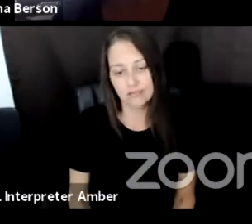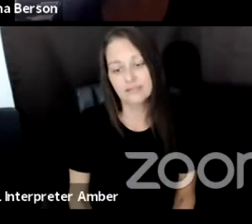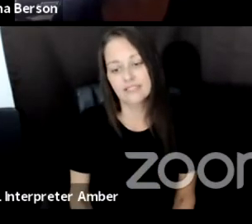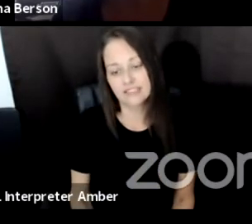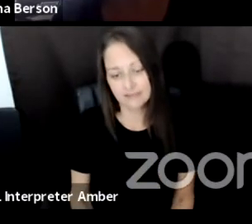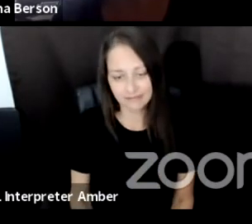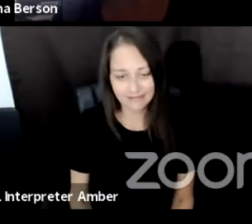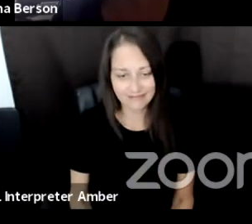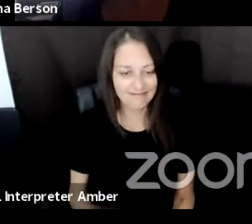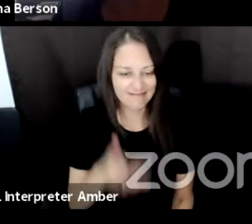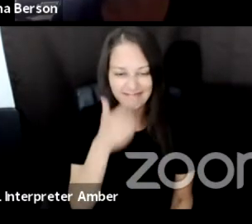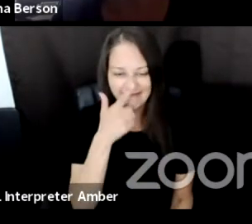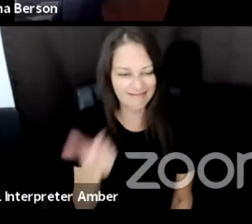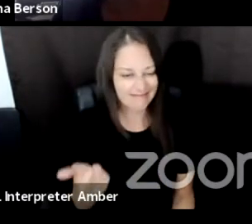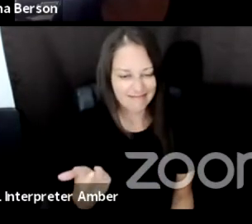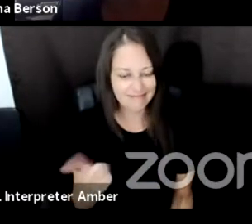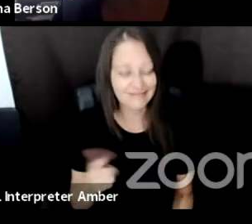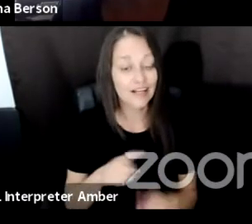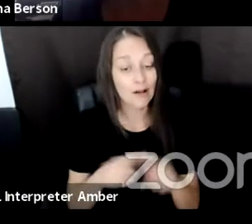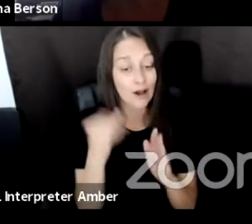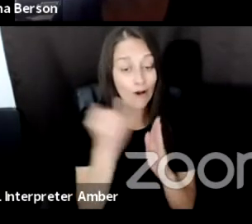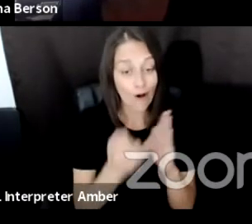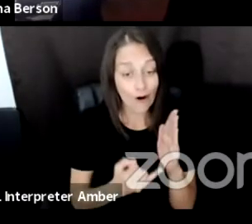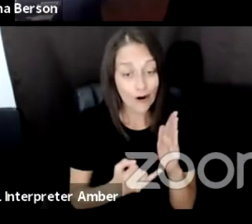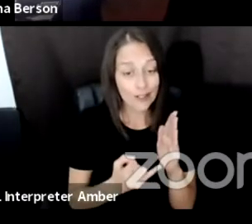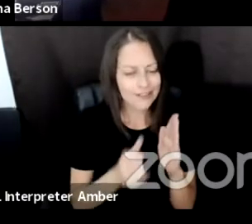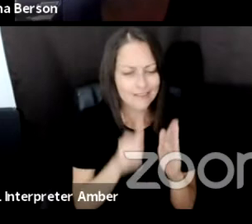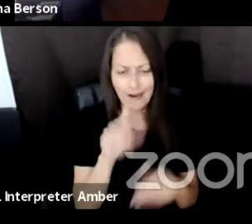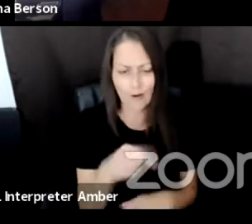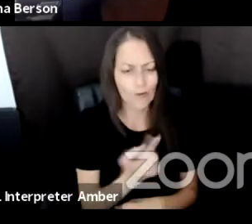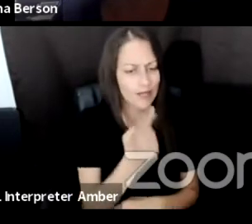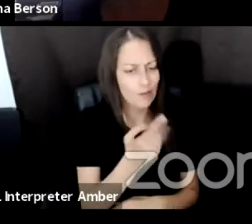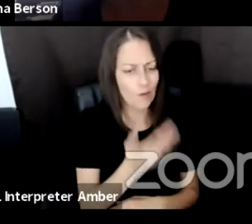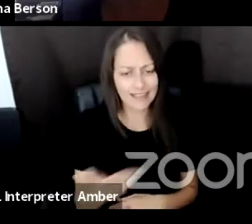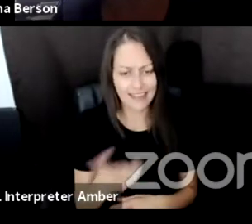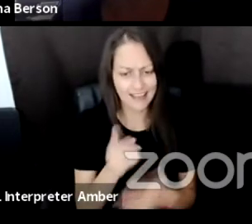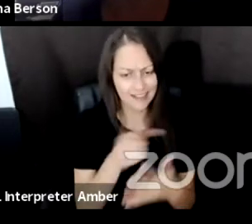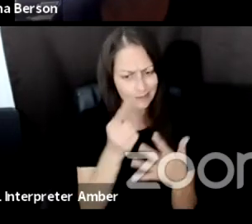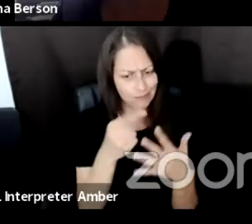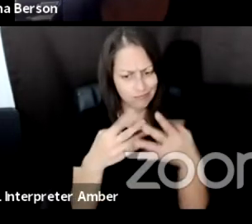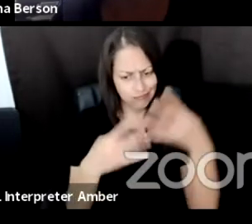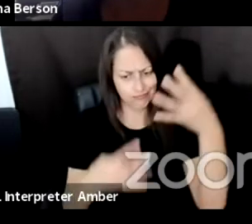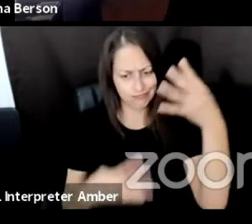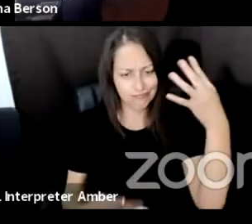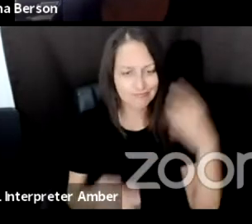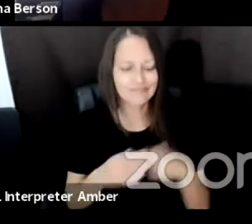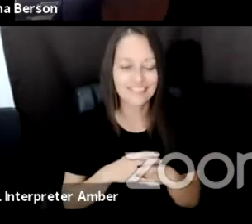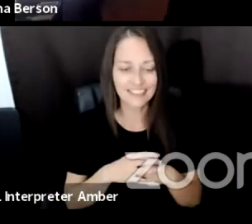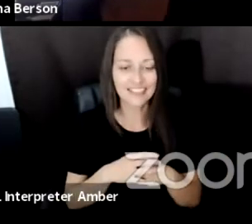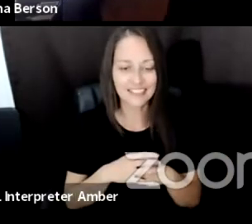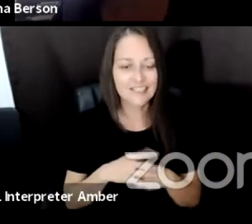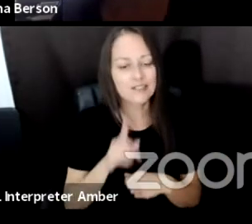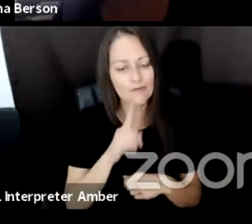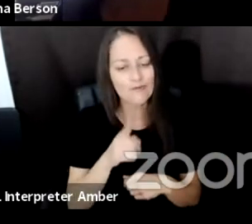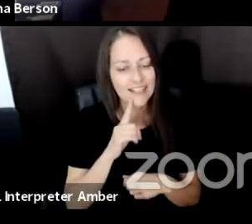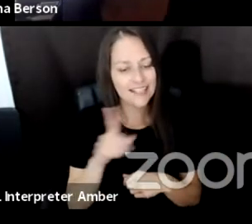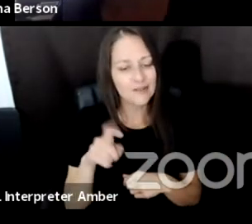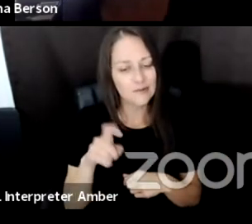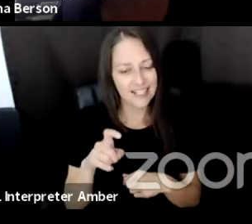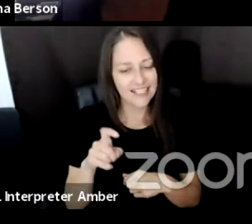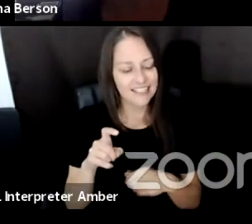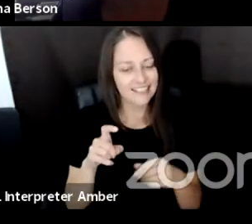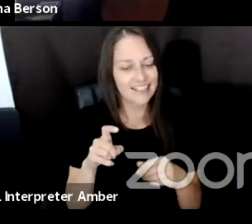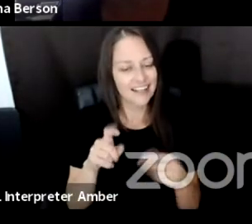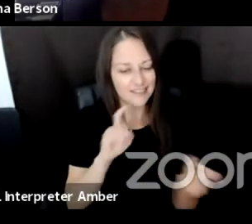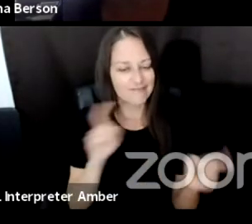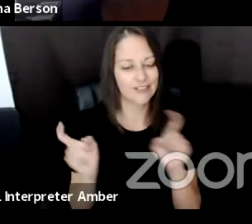art encompasses so much, right? And so to really change the narrative about what